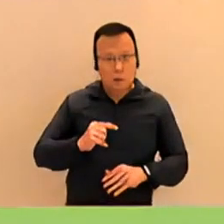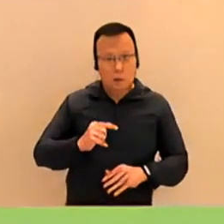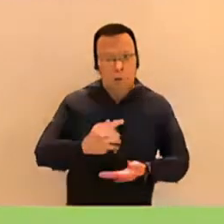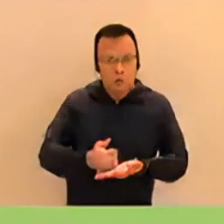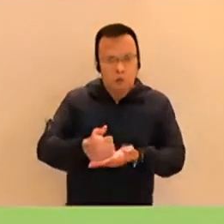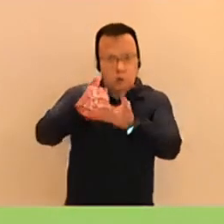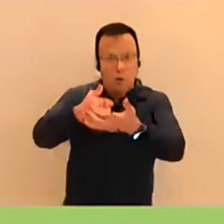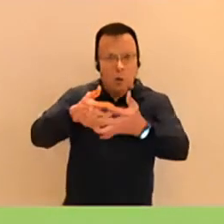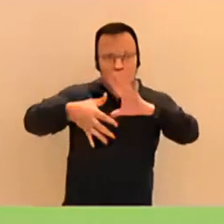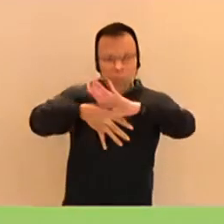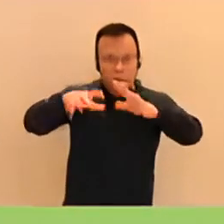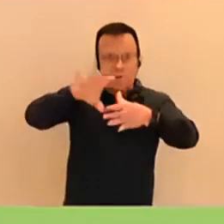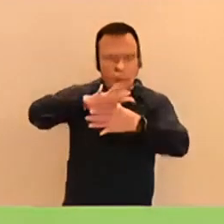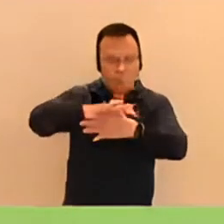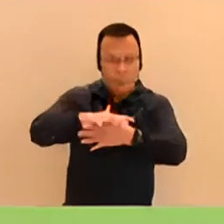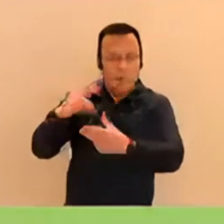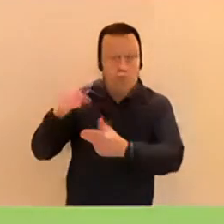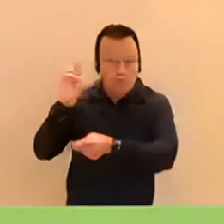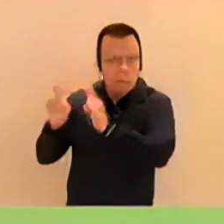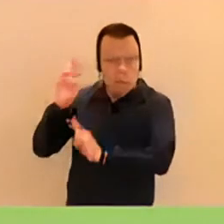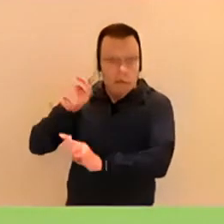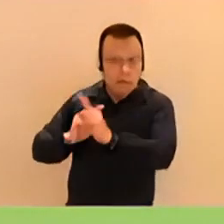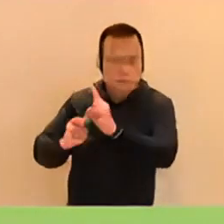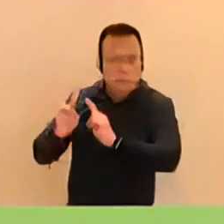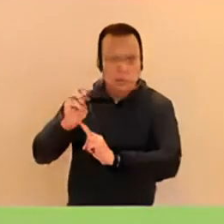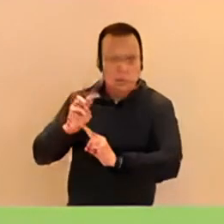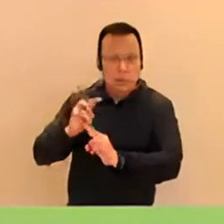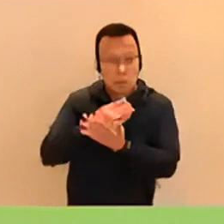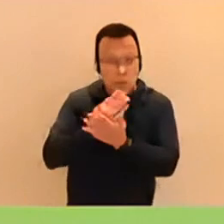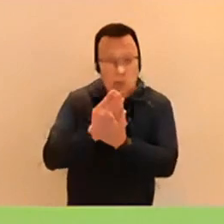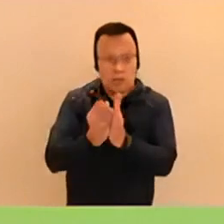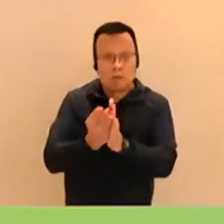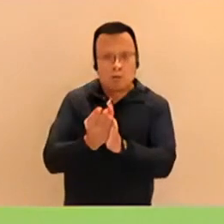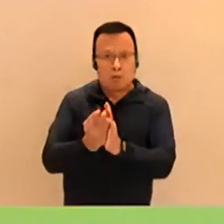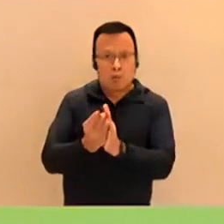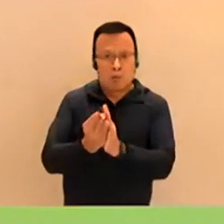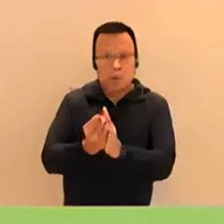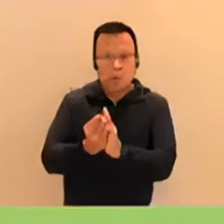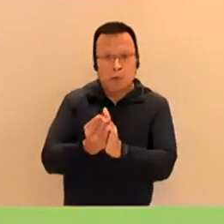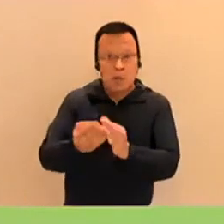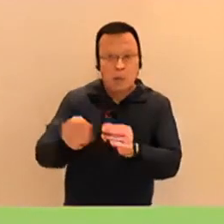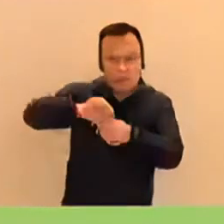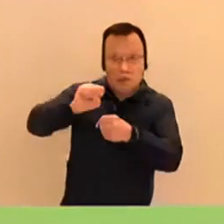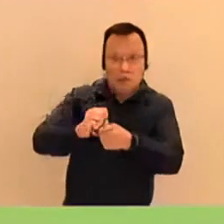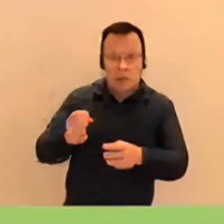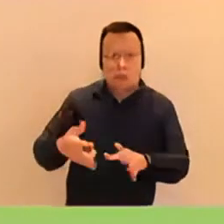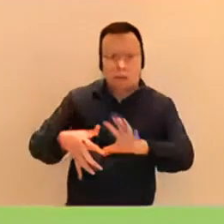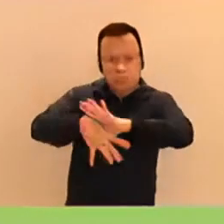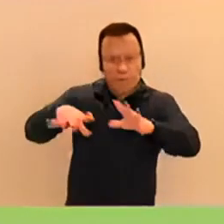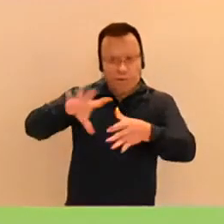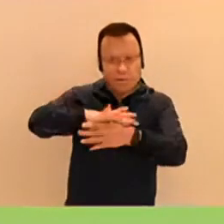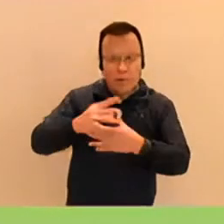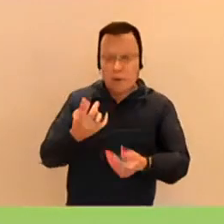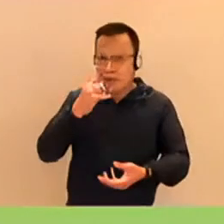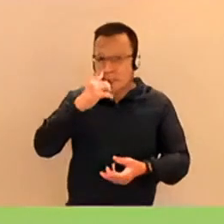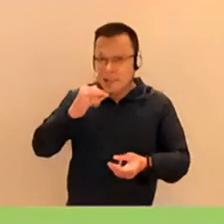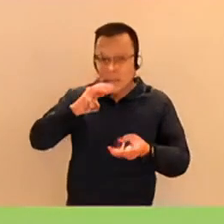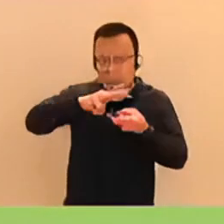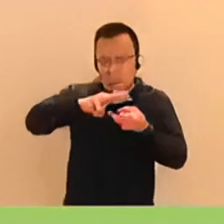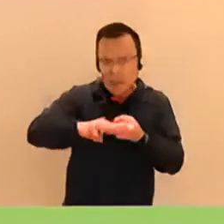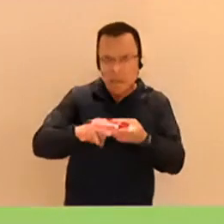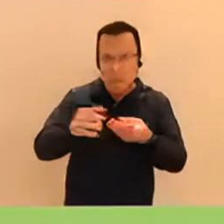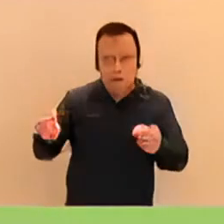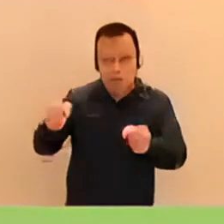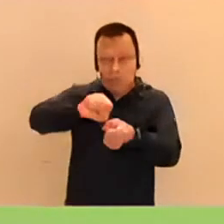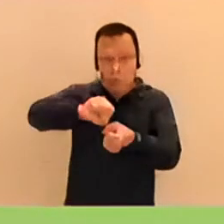add diversity, cultural diversity to the Shenqing teleport. The connectors will also be